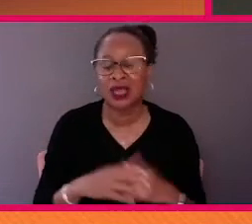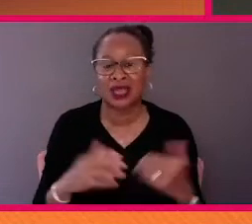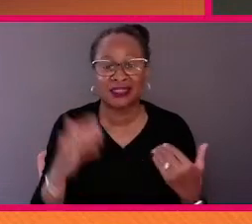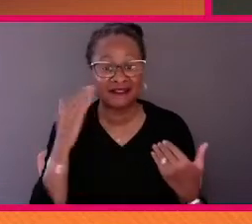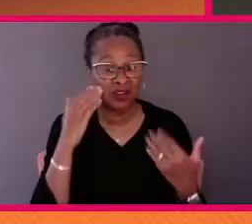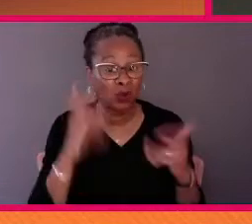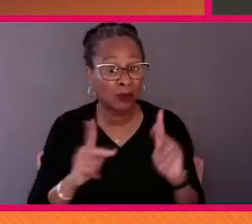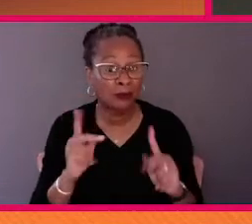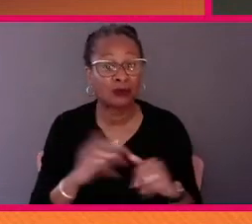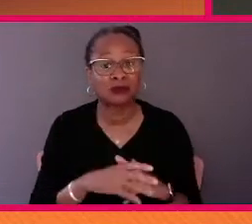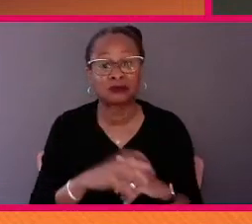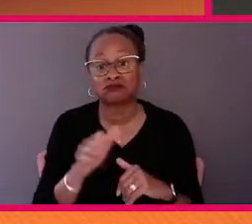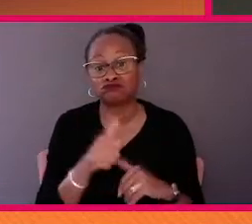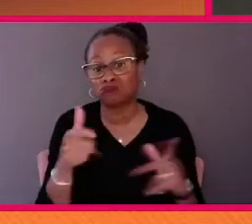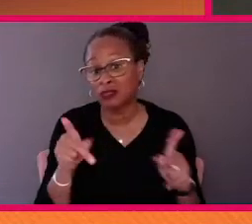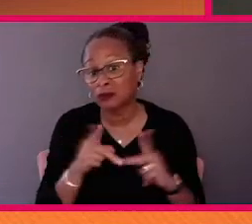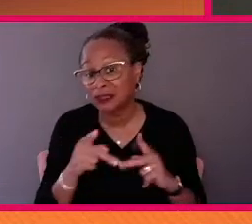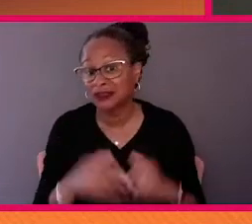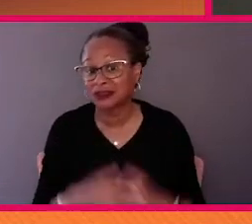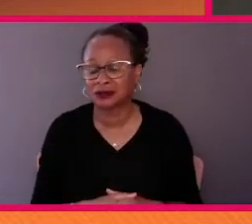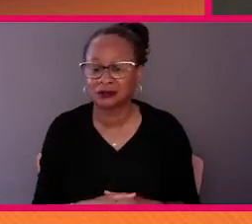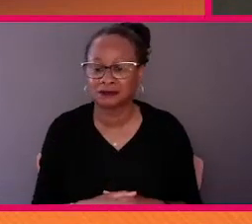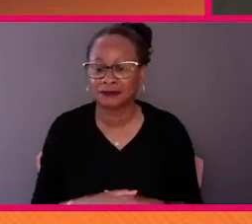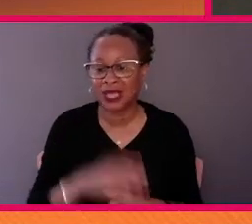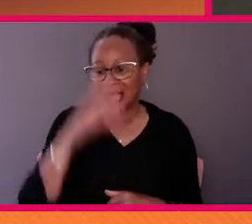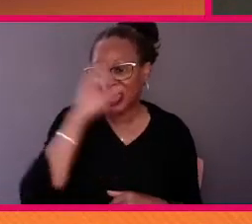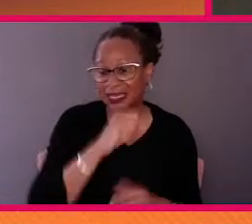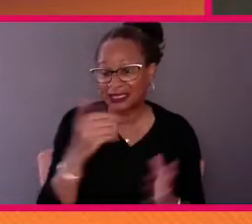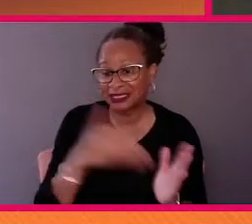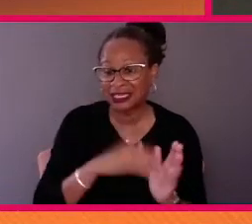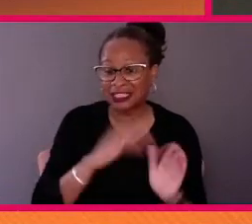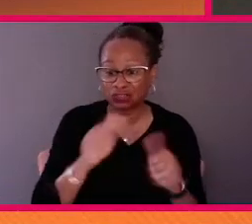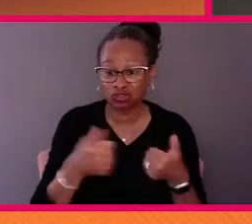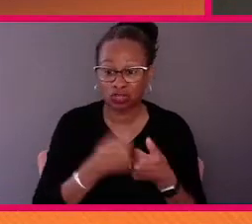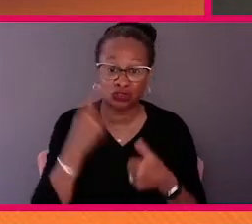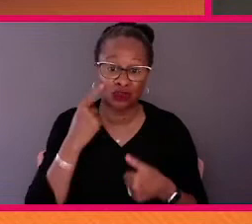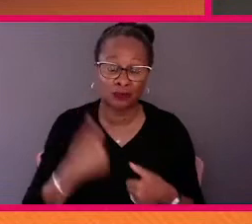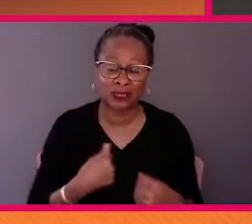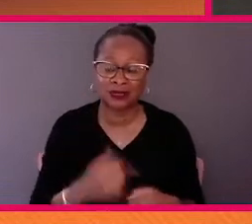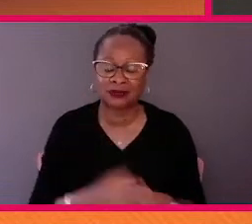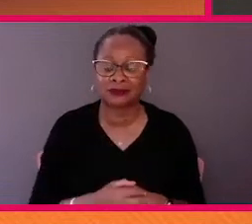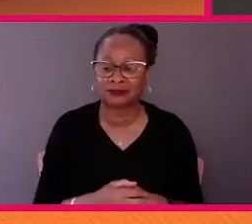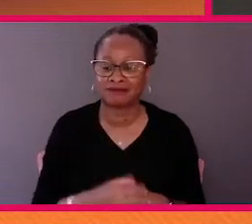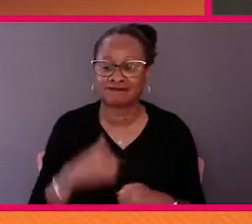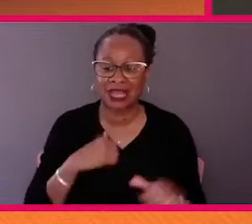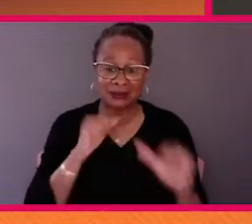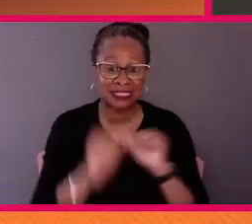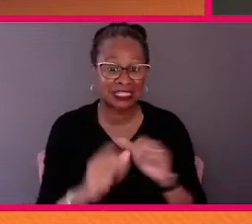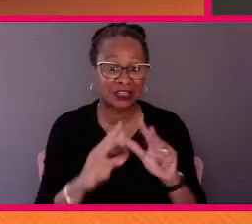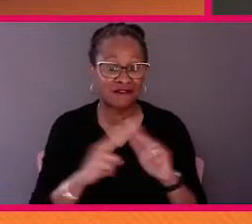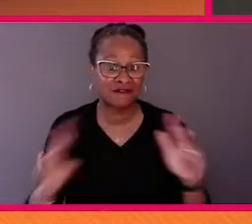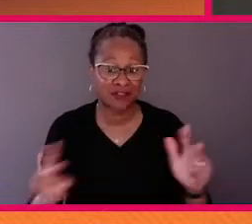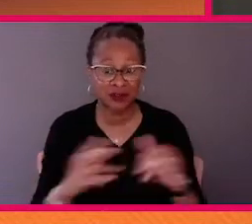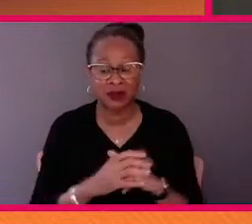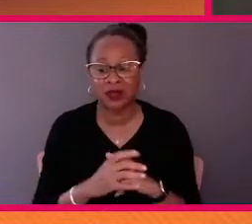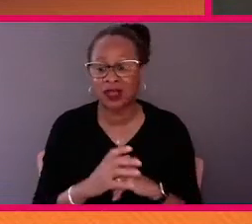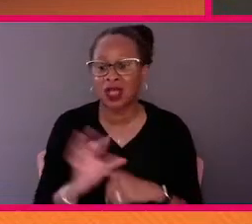else. I guess, again, the challenge for me is that I'm still very fresh off the boat, and